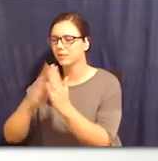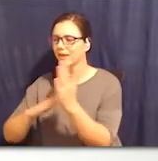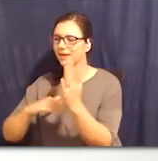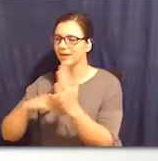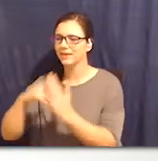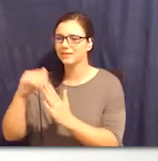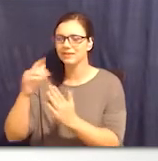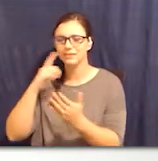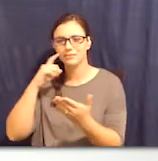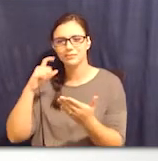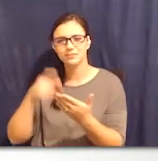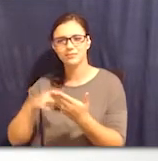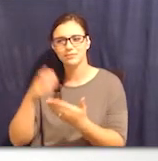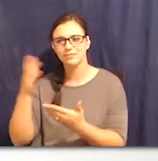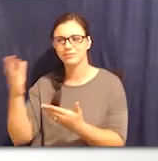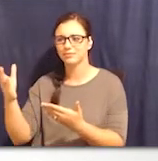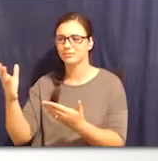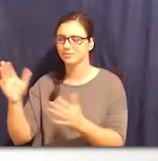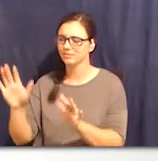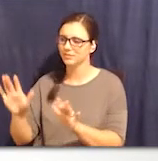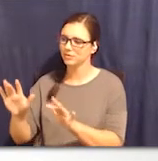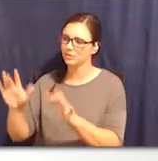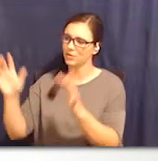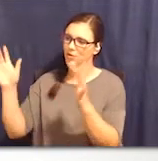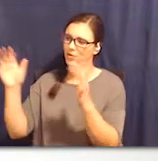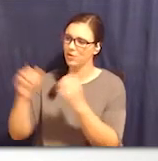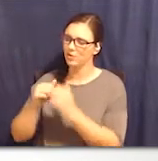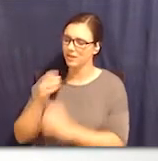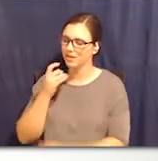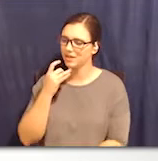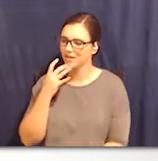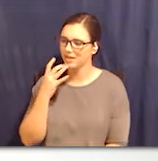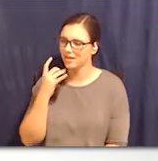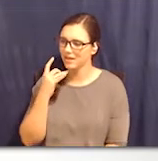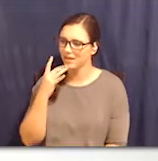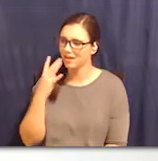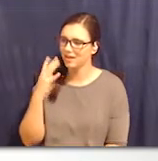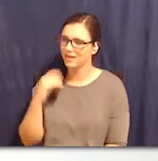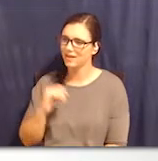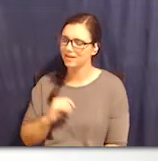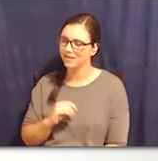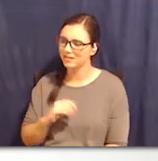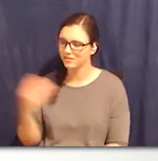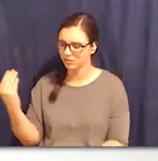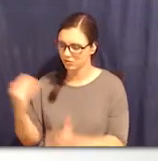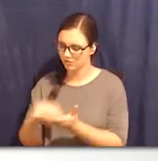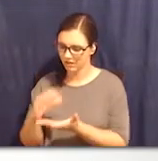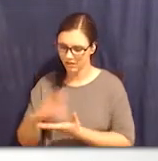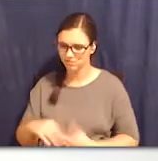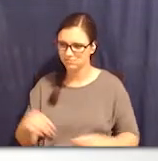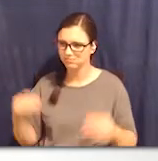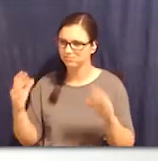Each painting I see here is sparkling with light,